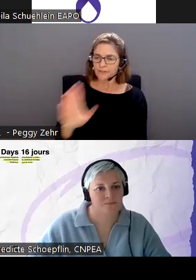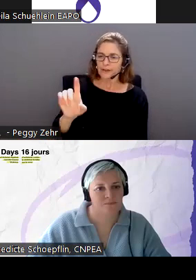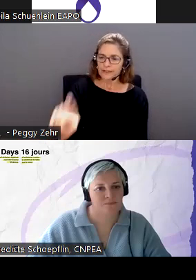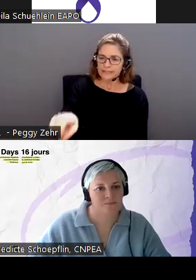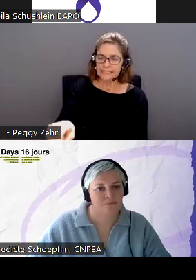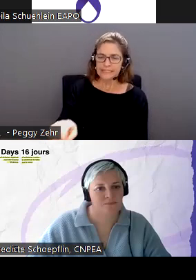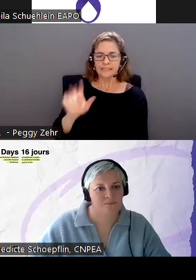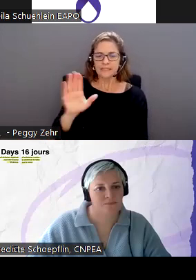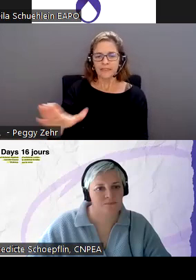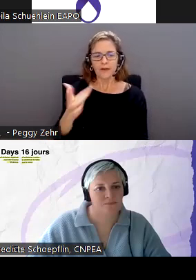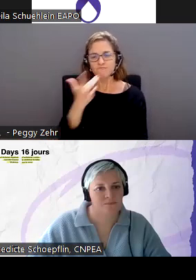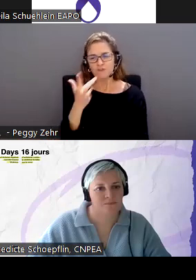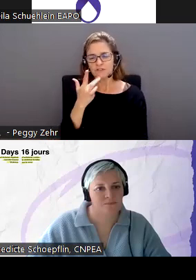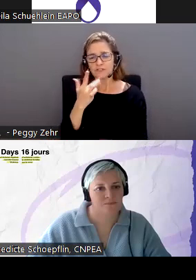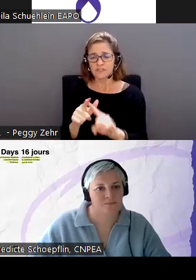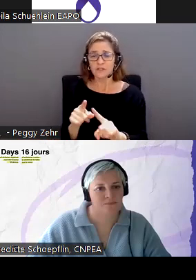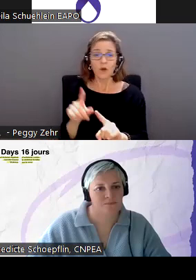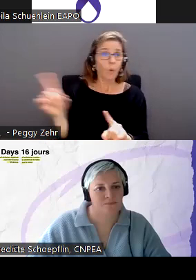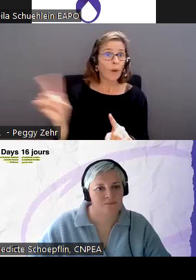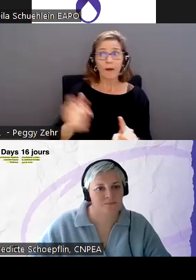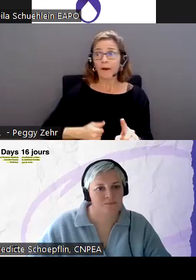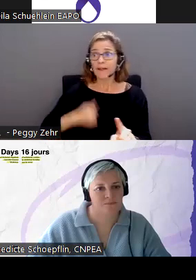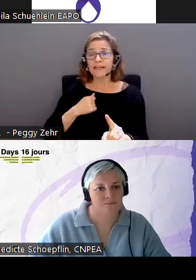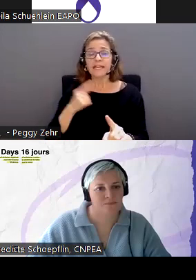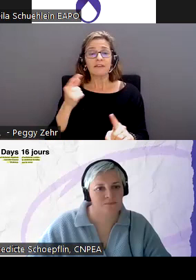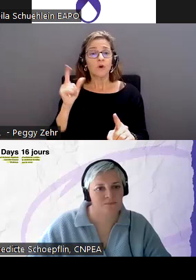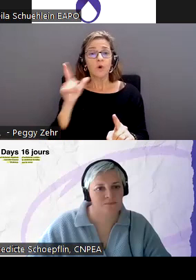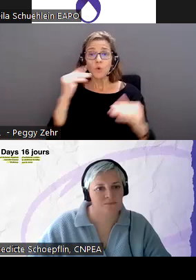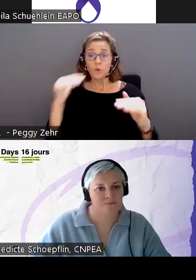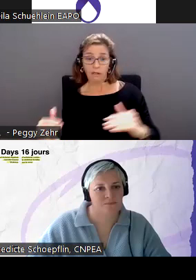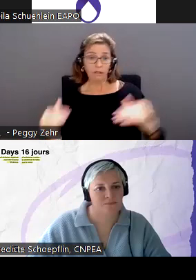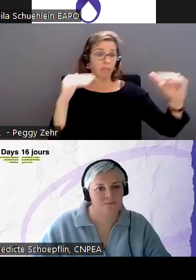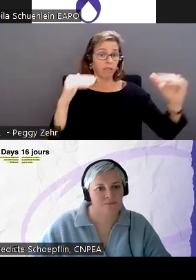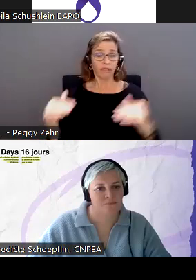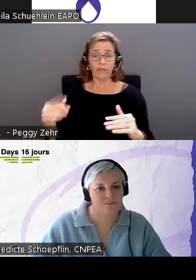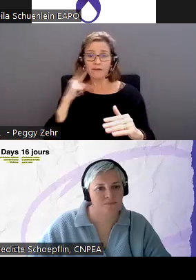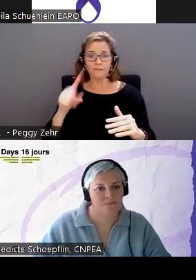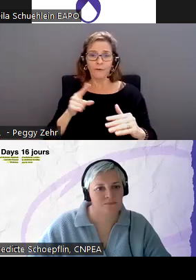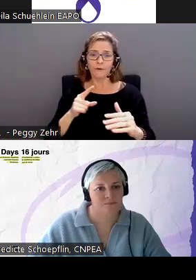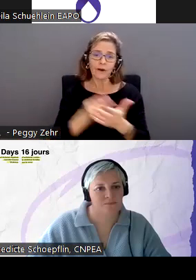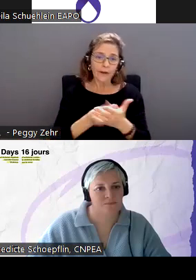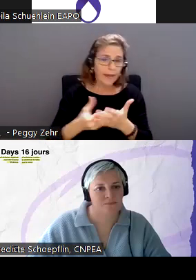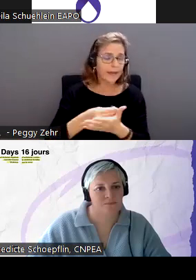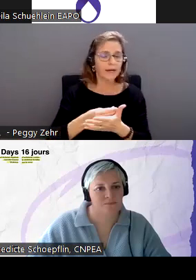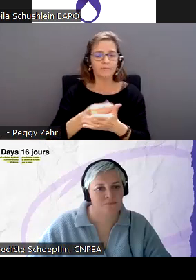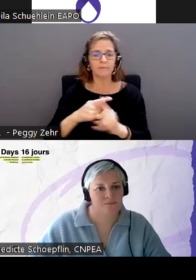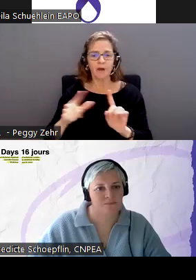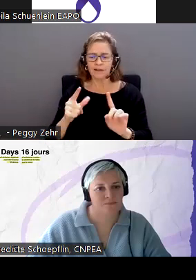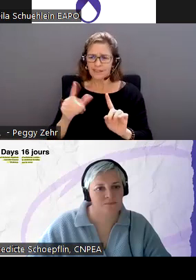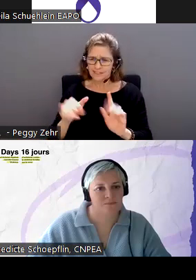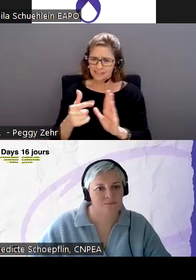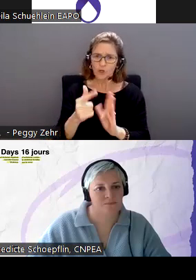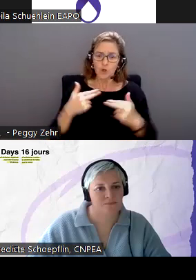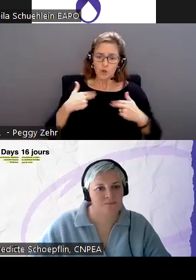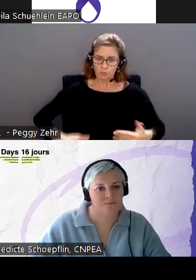what their social location is. It is a fundamental human right and a legislative requirement for public